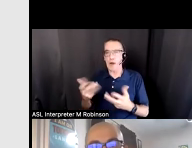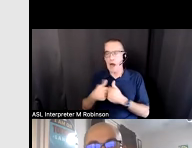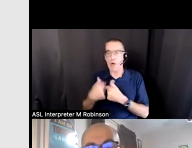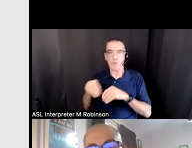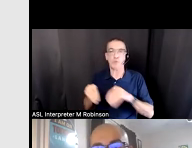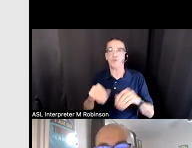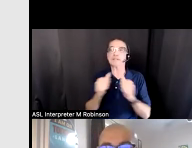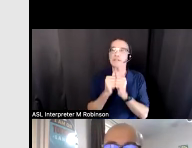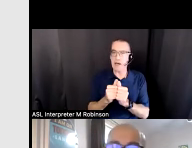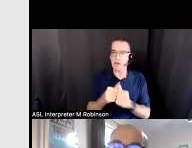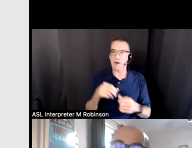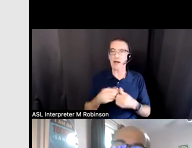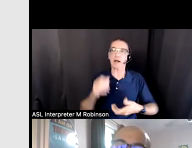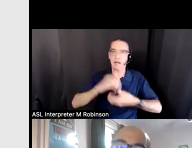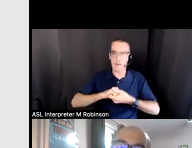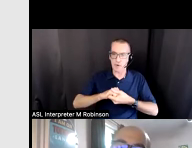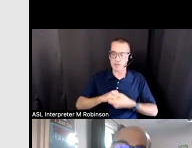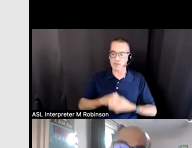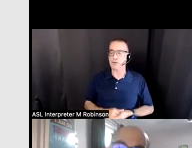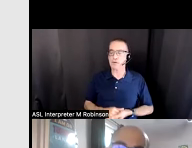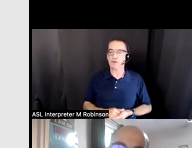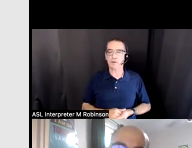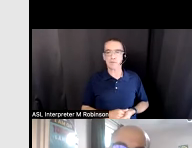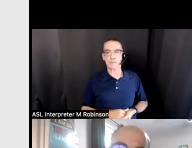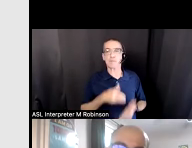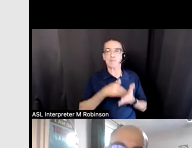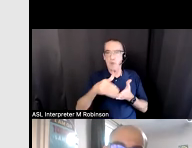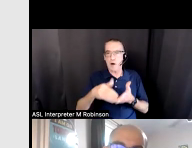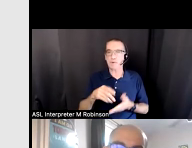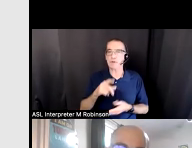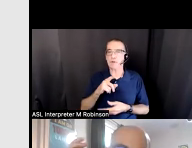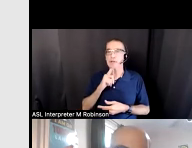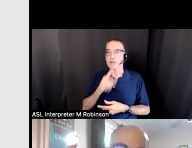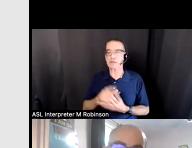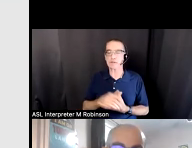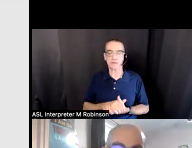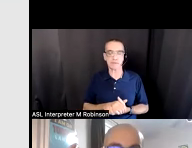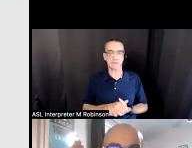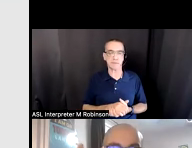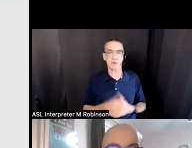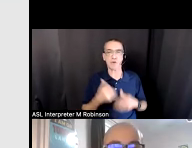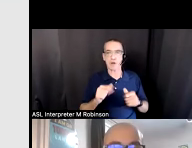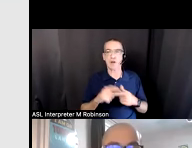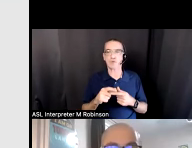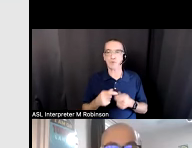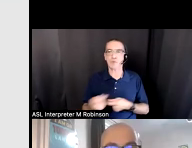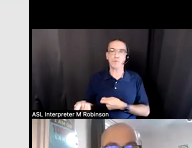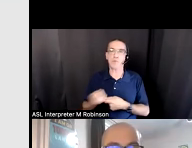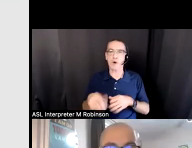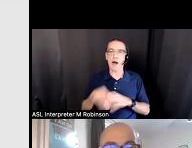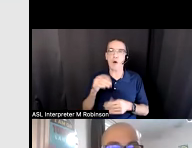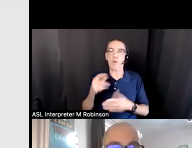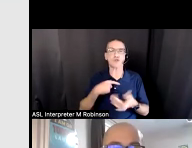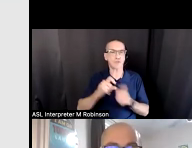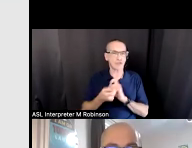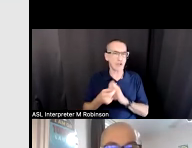together in collaboration? Often it's trying to pull out, like, what should we change? What should we do?